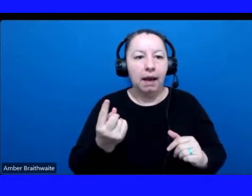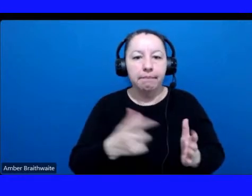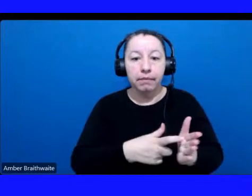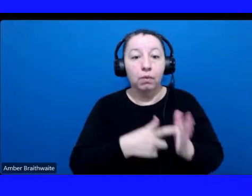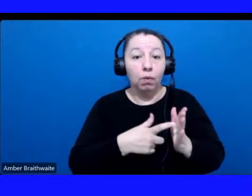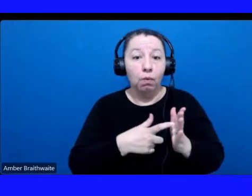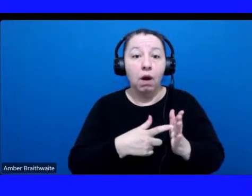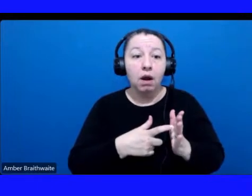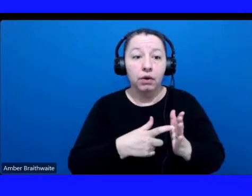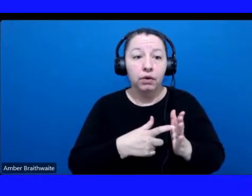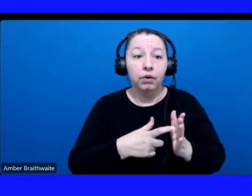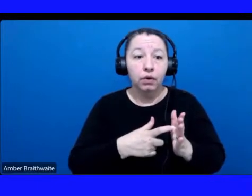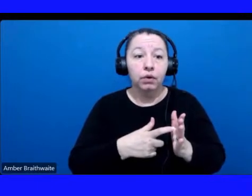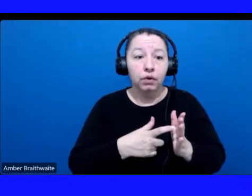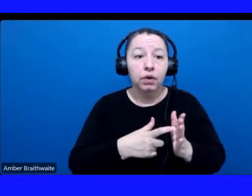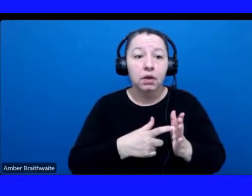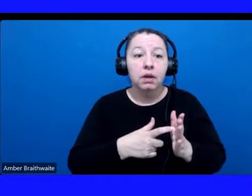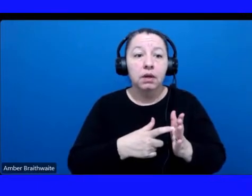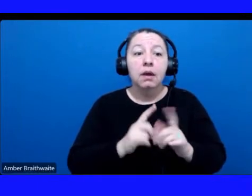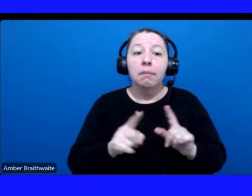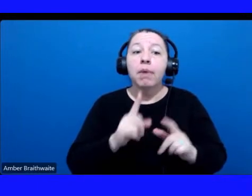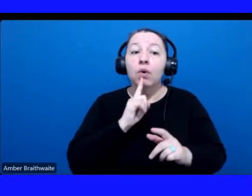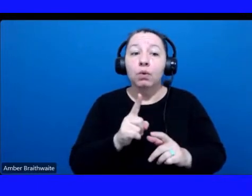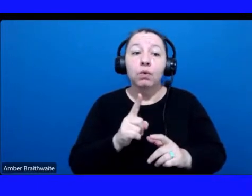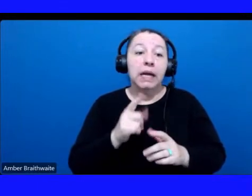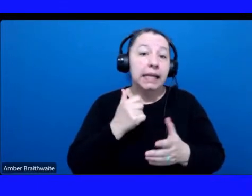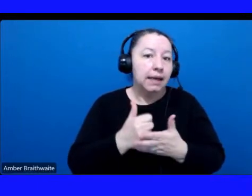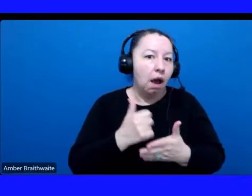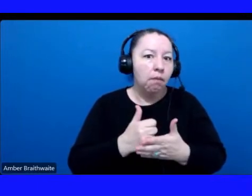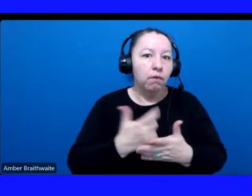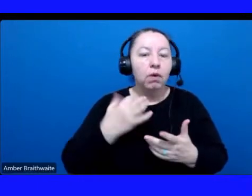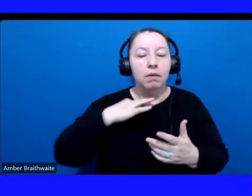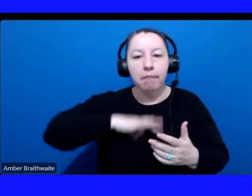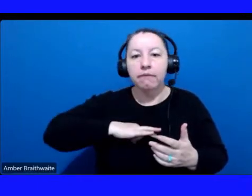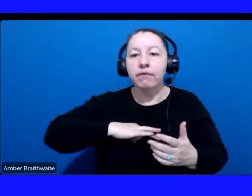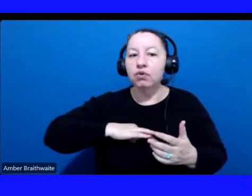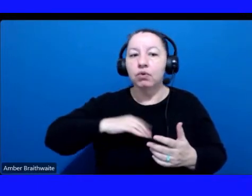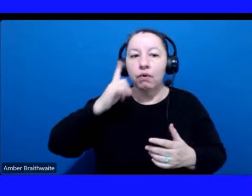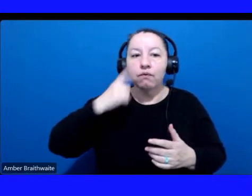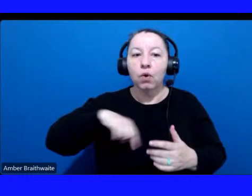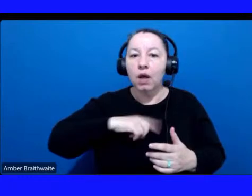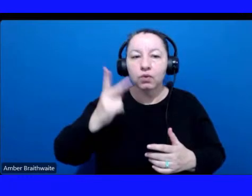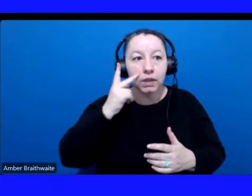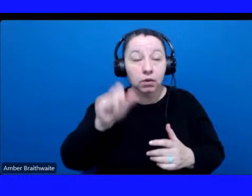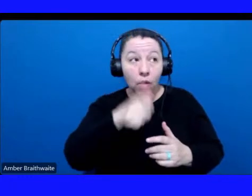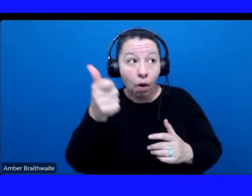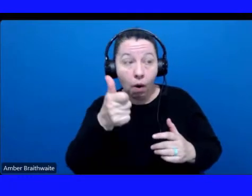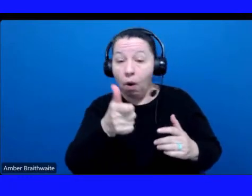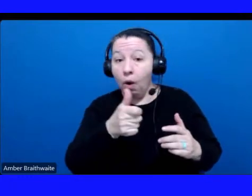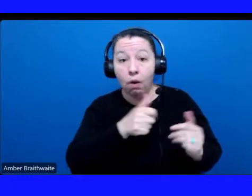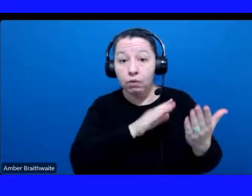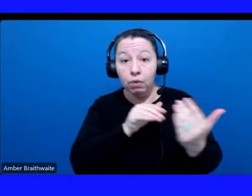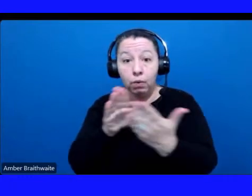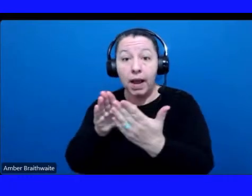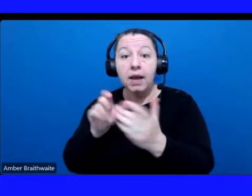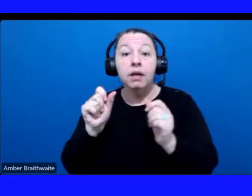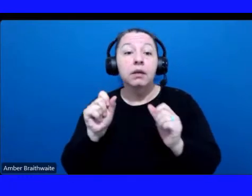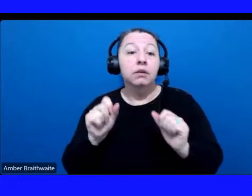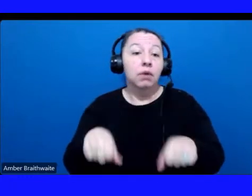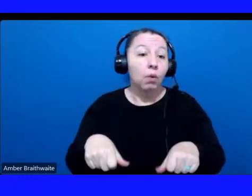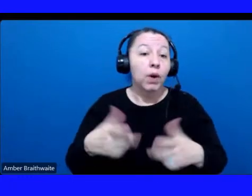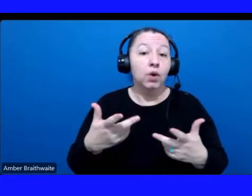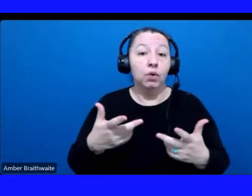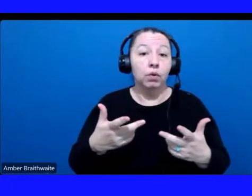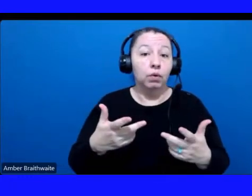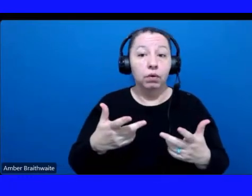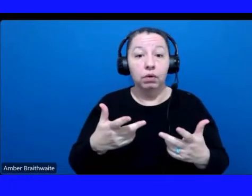Yep. Yeah, I think those would be Yeah, so- important things to sort of help bring back to us. How many people refuse? What's the